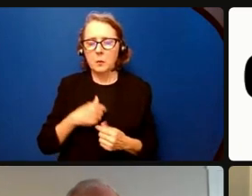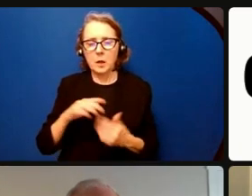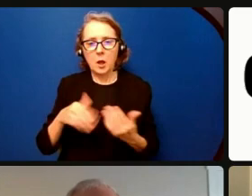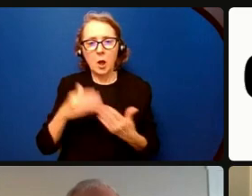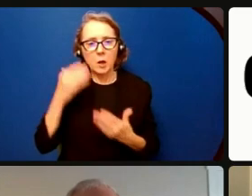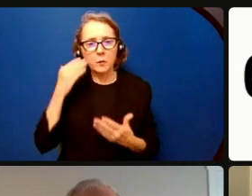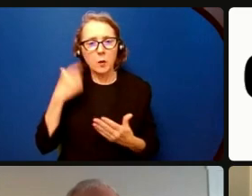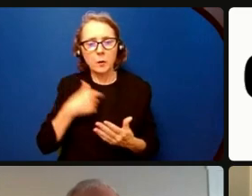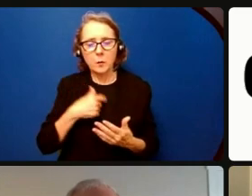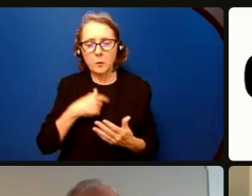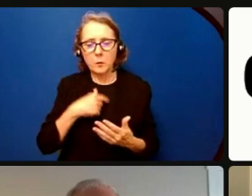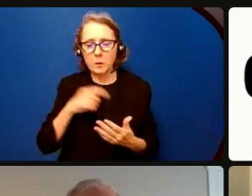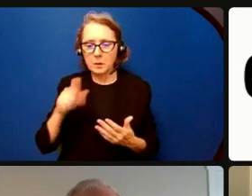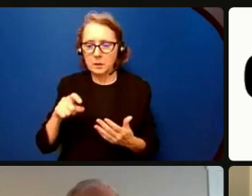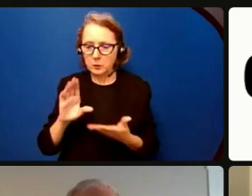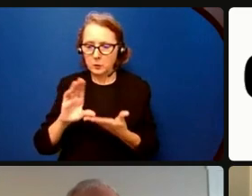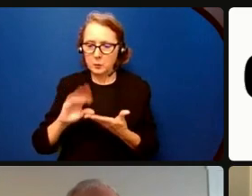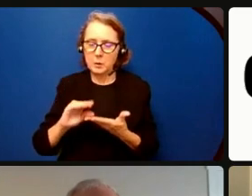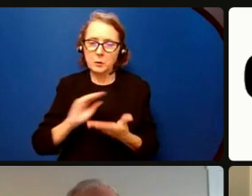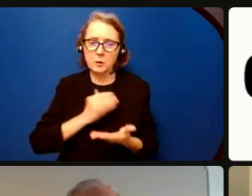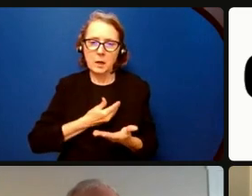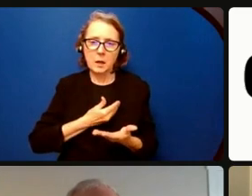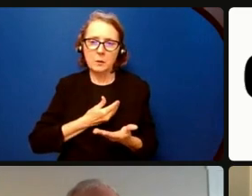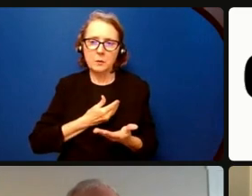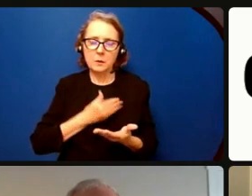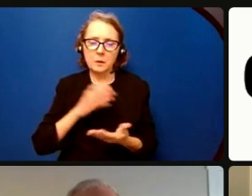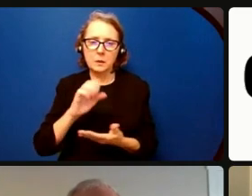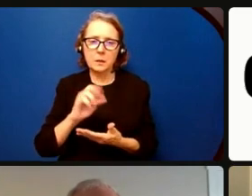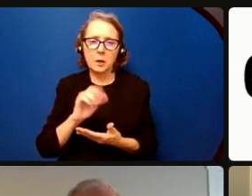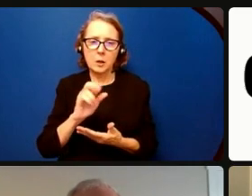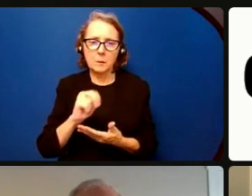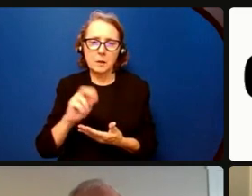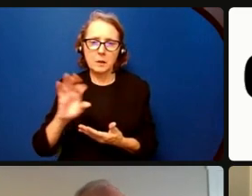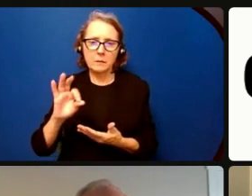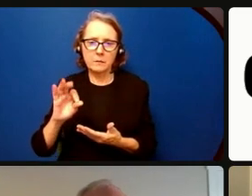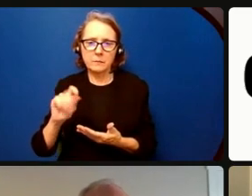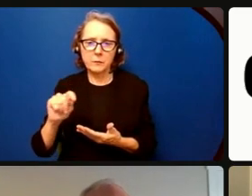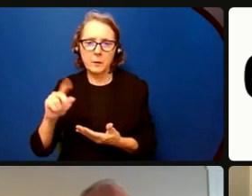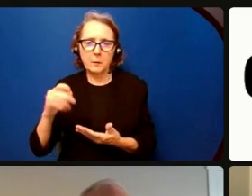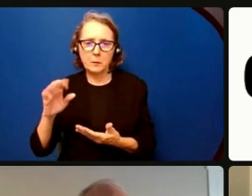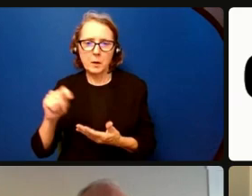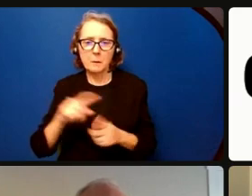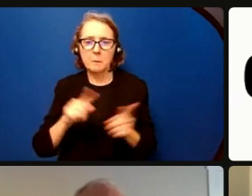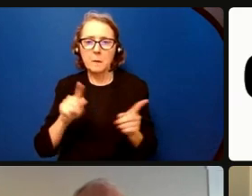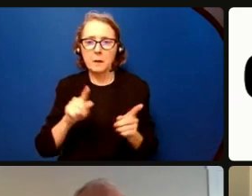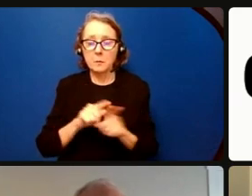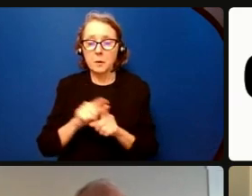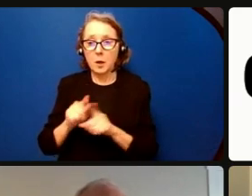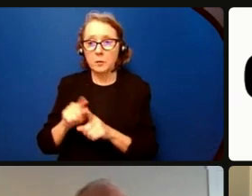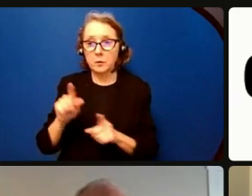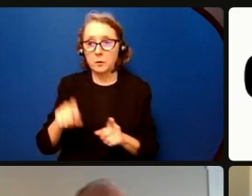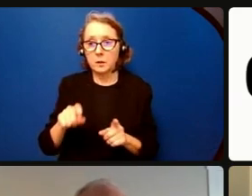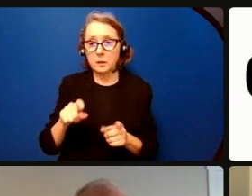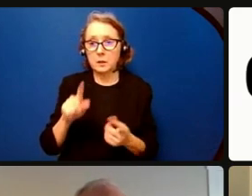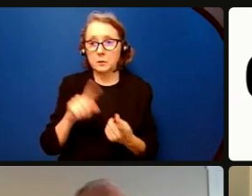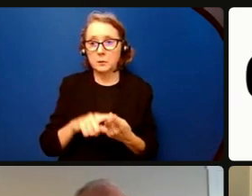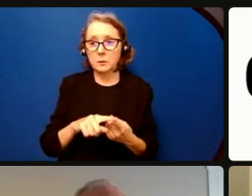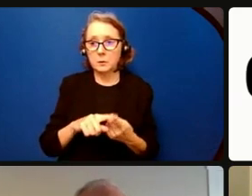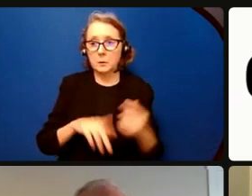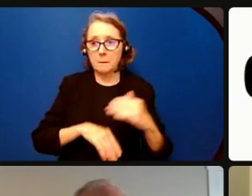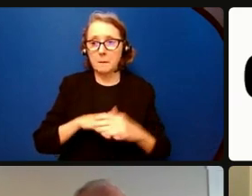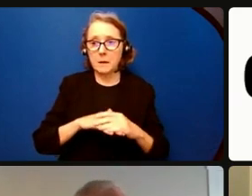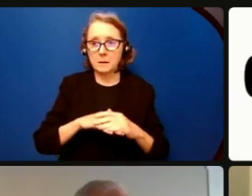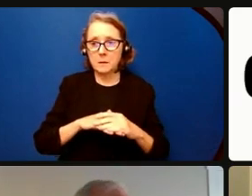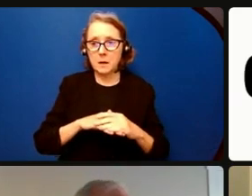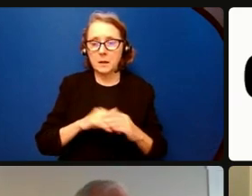need to reduce our carbon footprint, but we also need to maximize